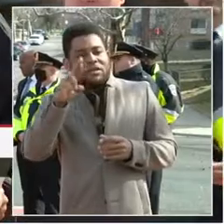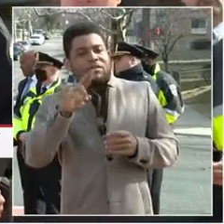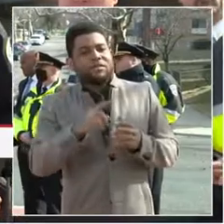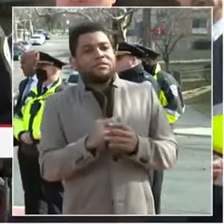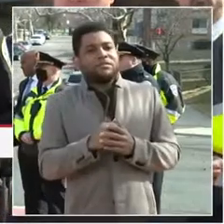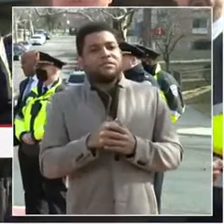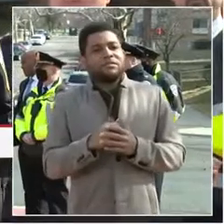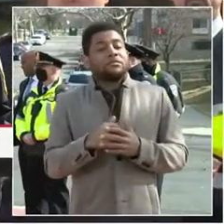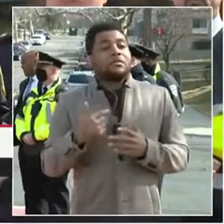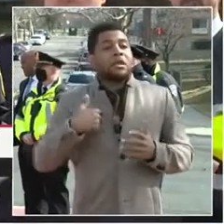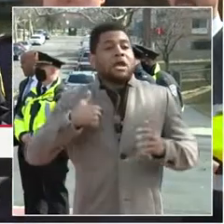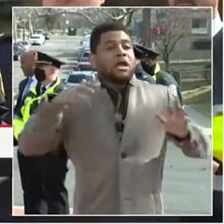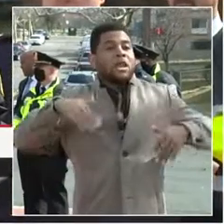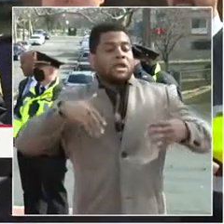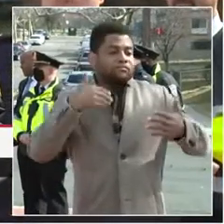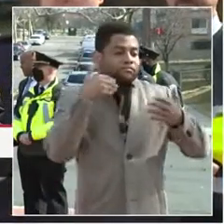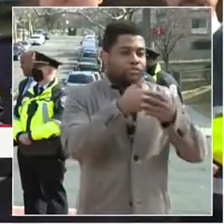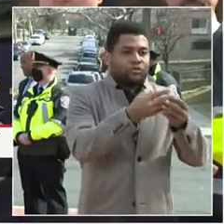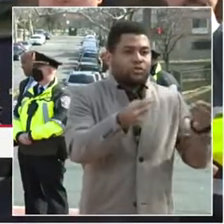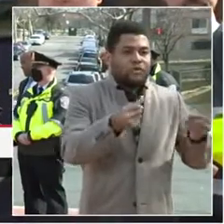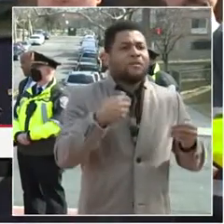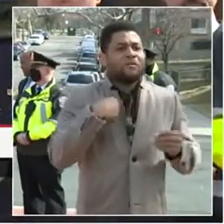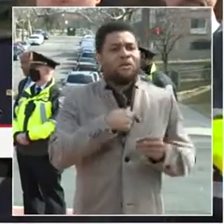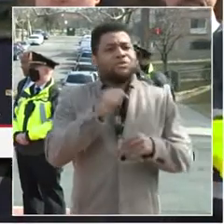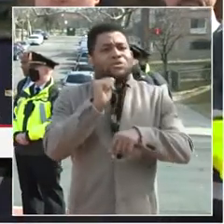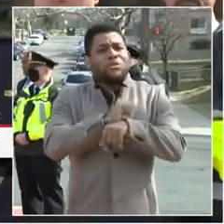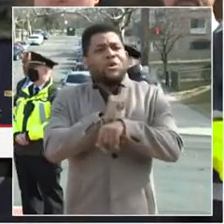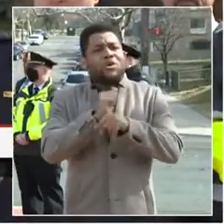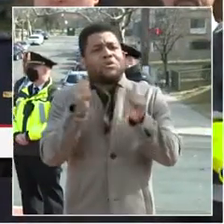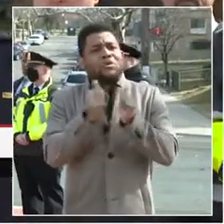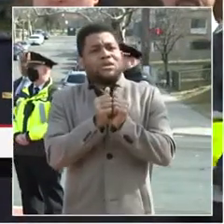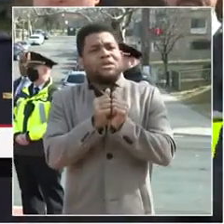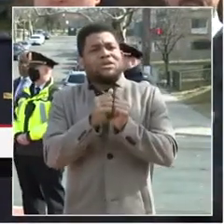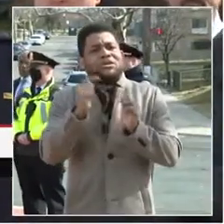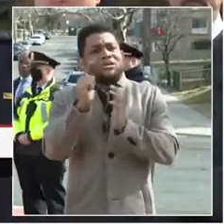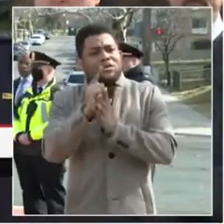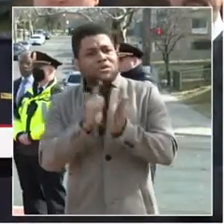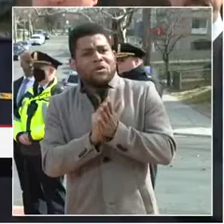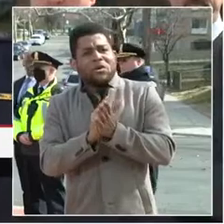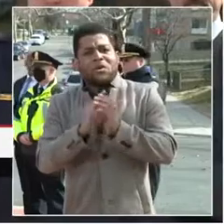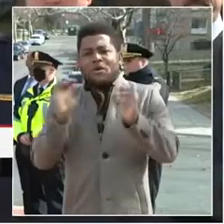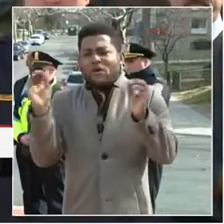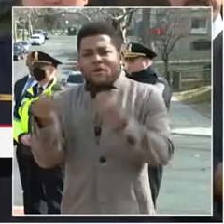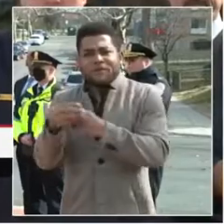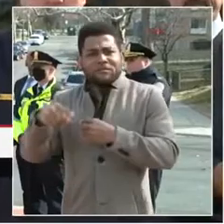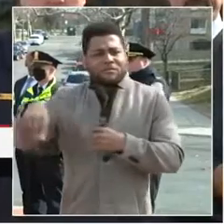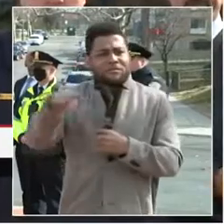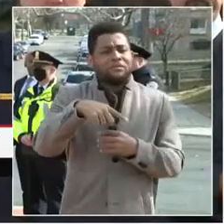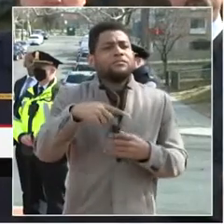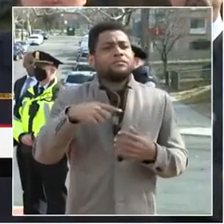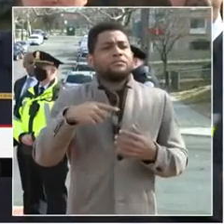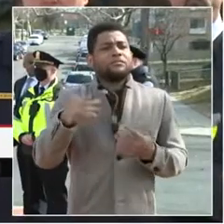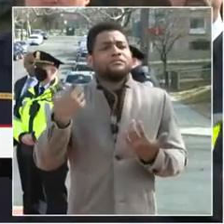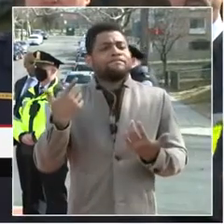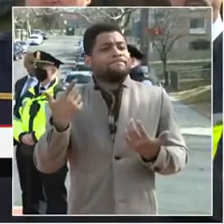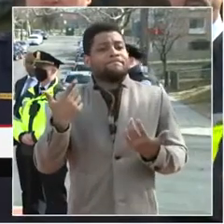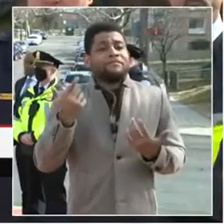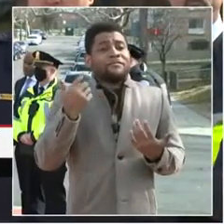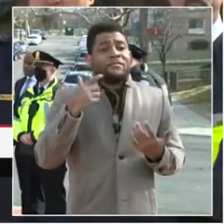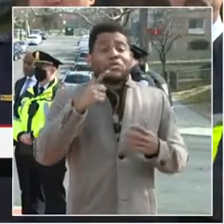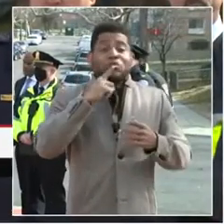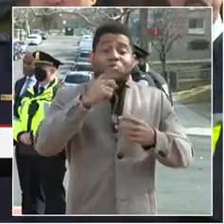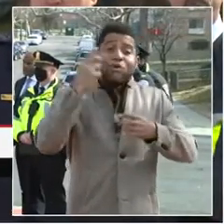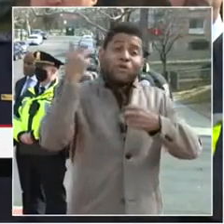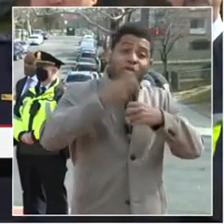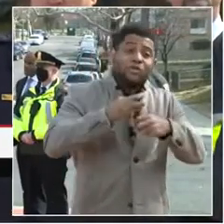but we're working very closely with the U.S. Attorney's Office. Obviously, I think I shared with the public that we were not getting very much cooperation from all